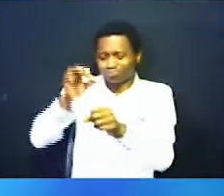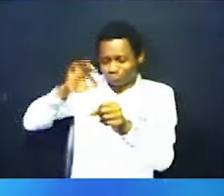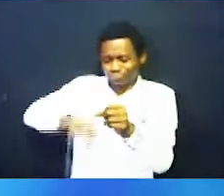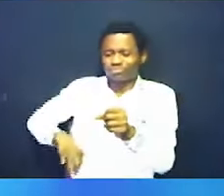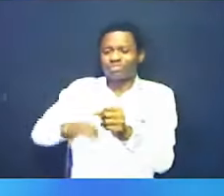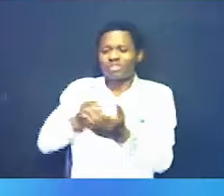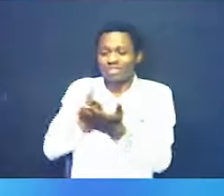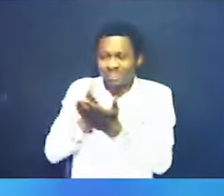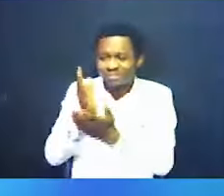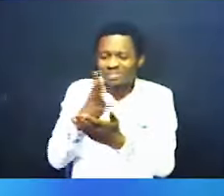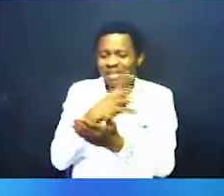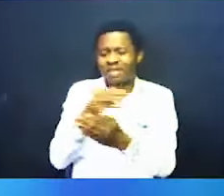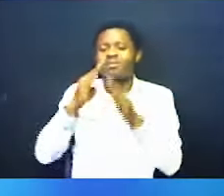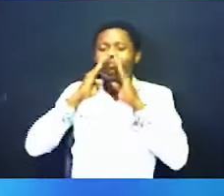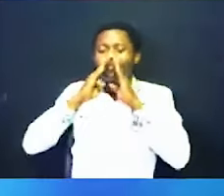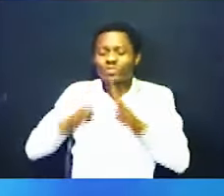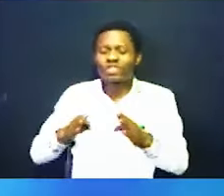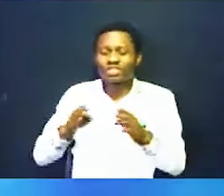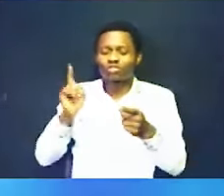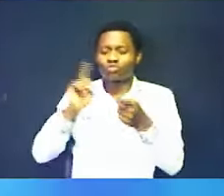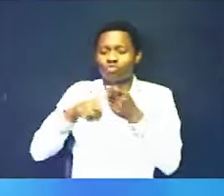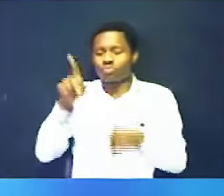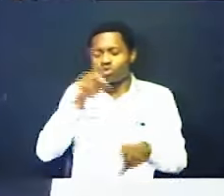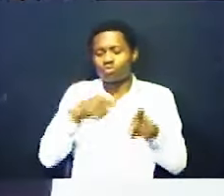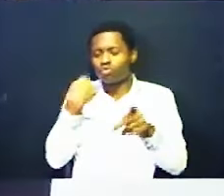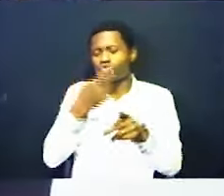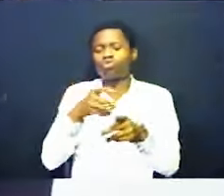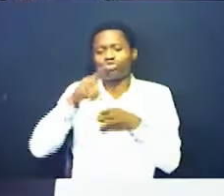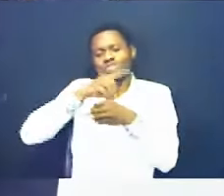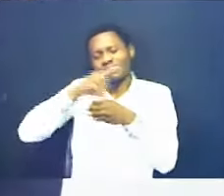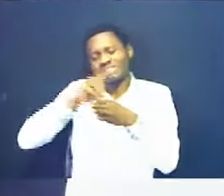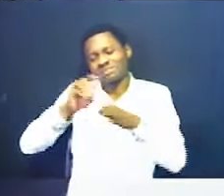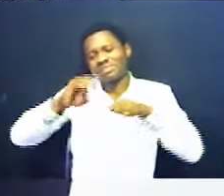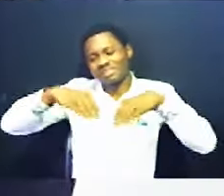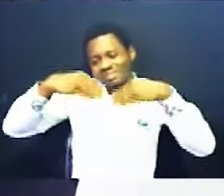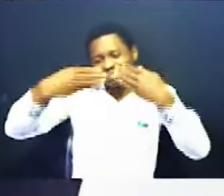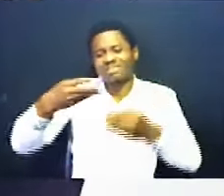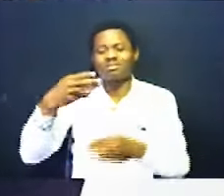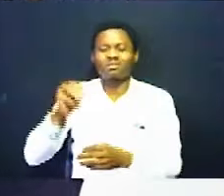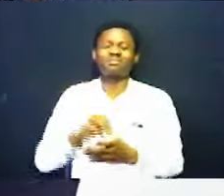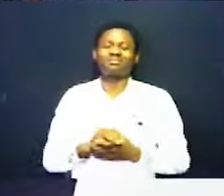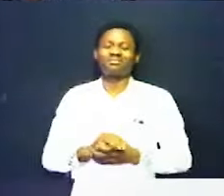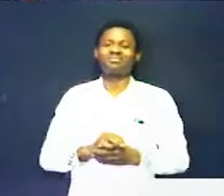those who have been trained by it. Na asotwe biara se se